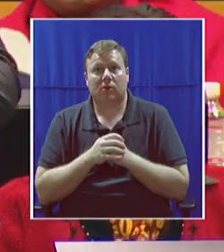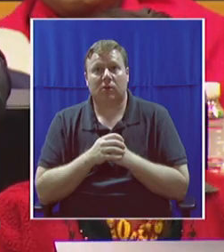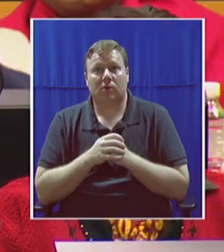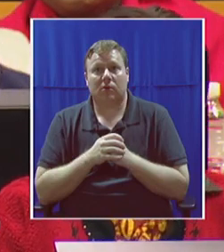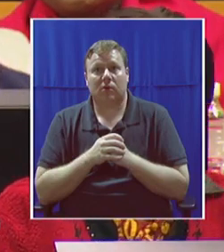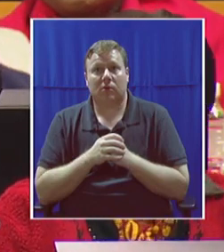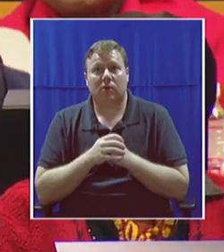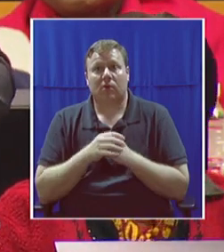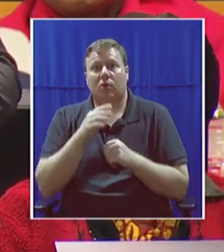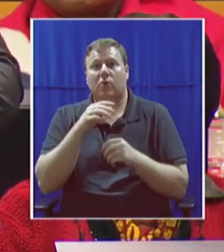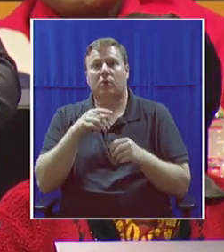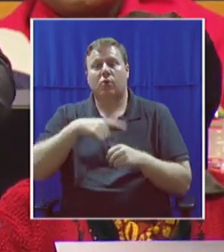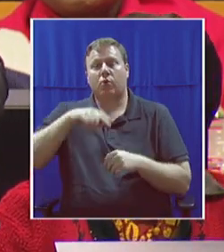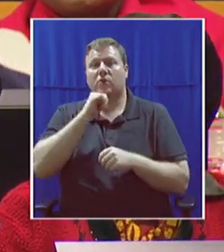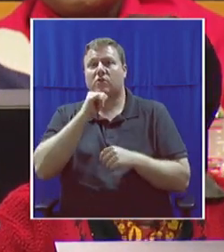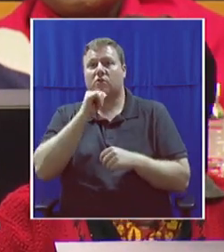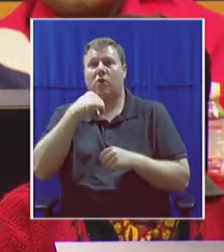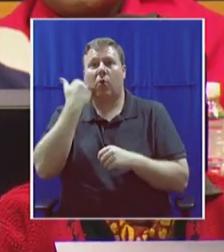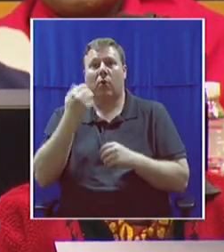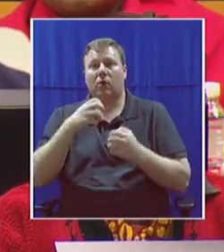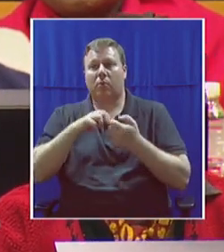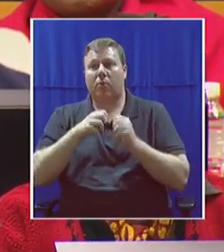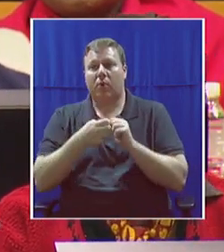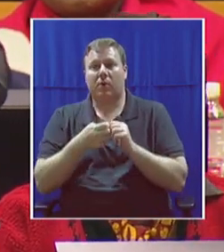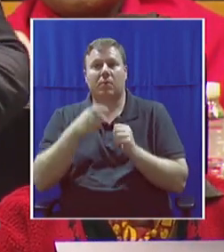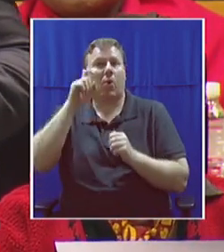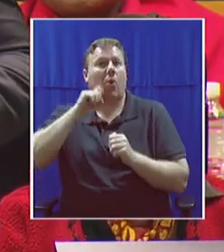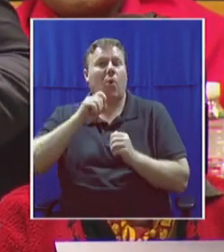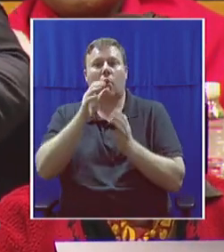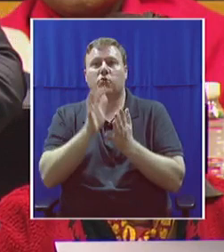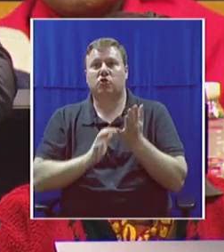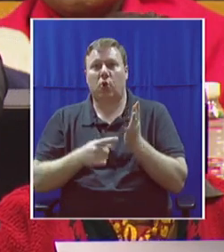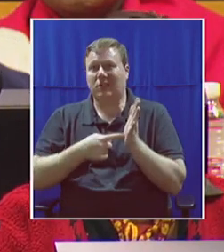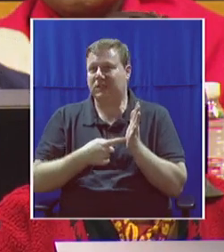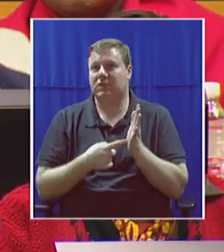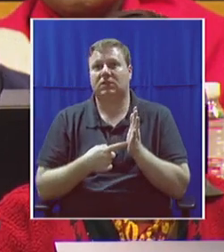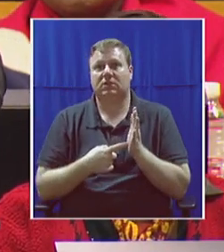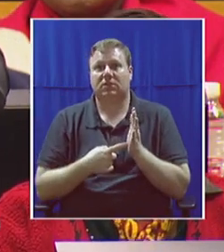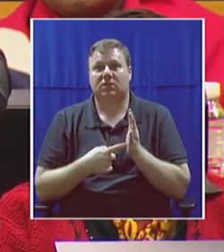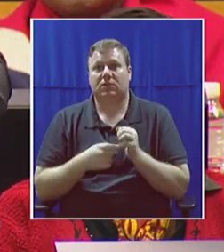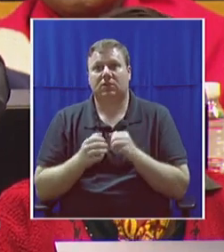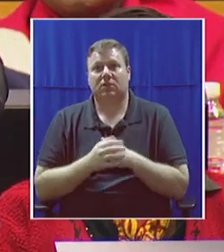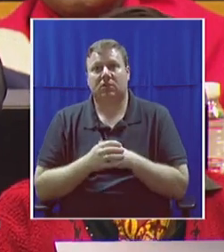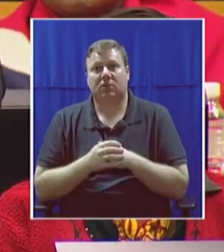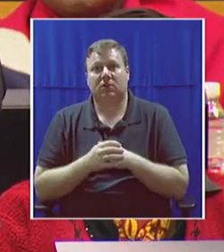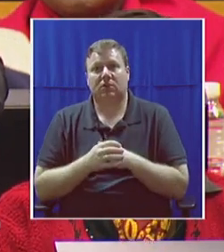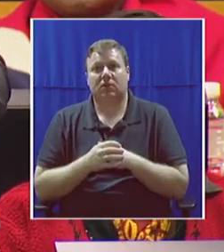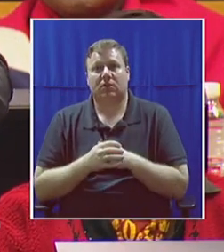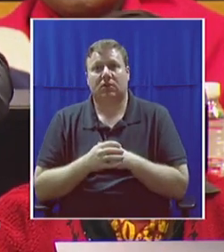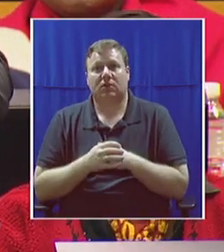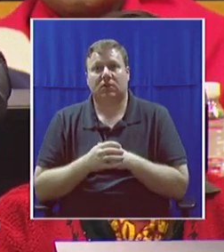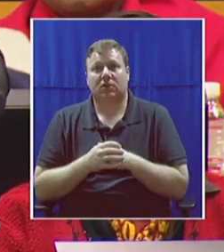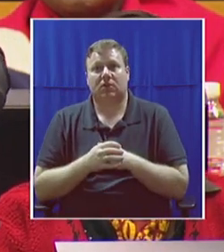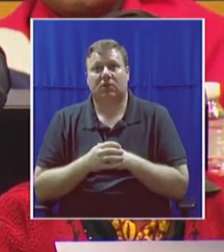first thetical balance of forces appears to be unstable and much of the instability in